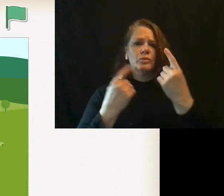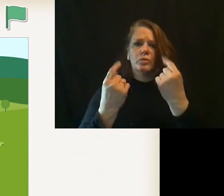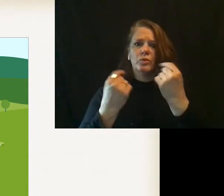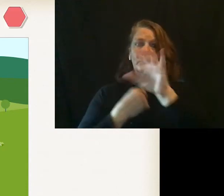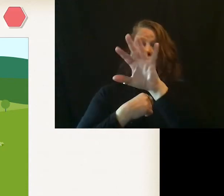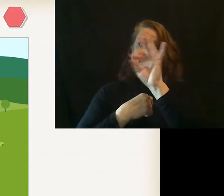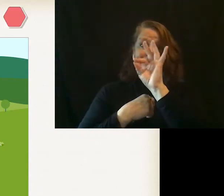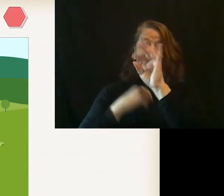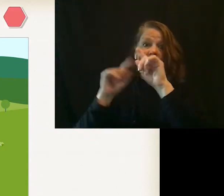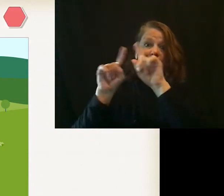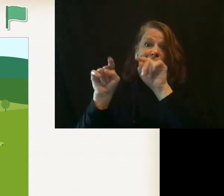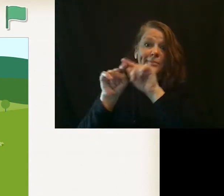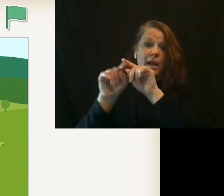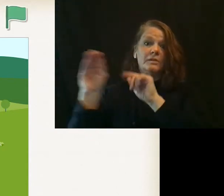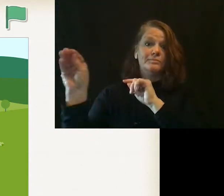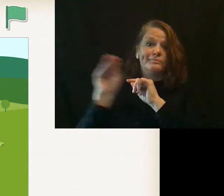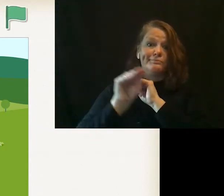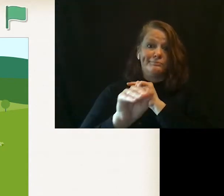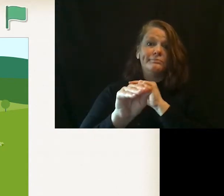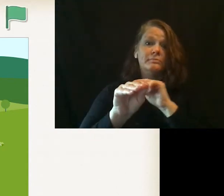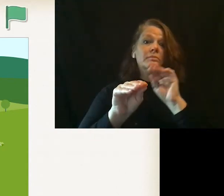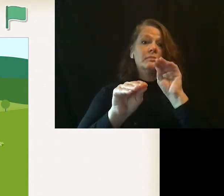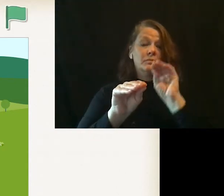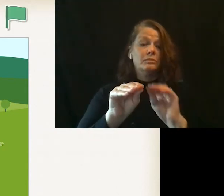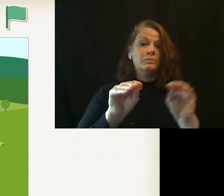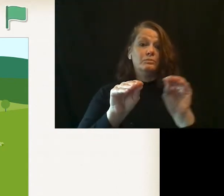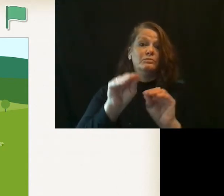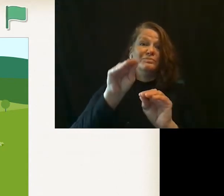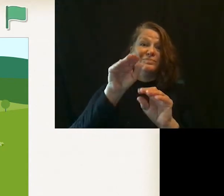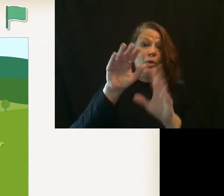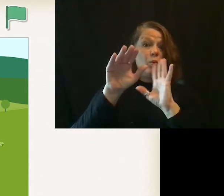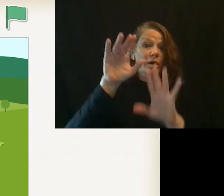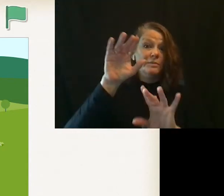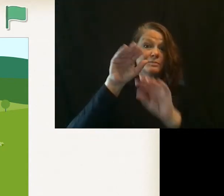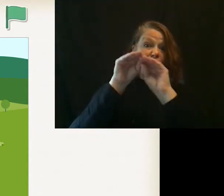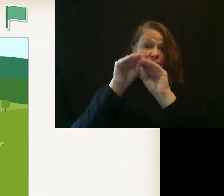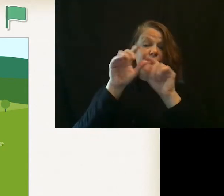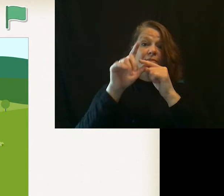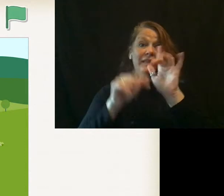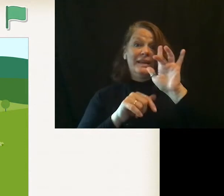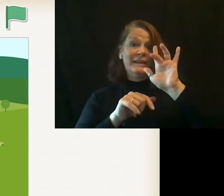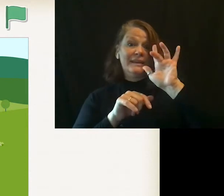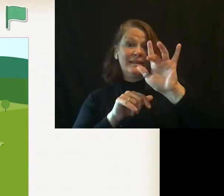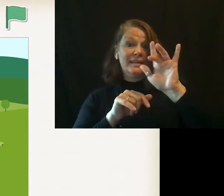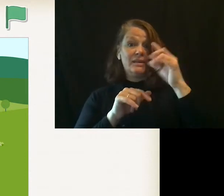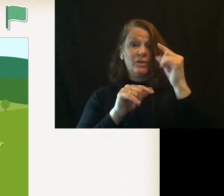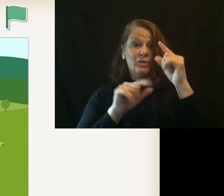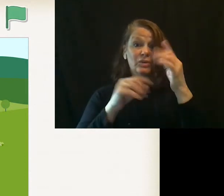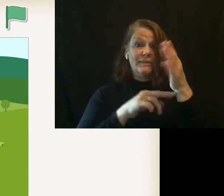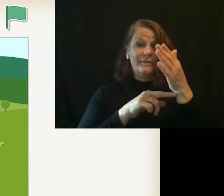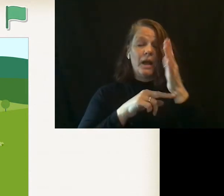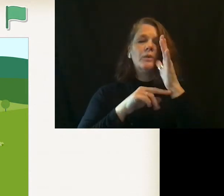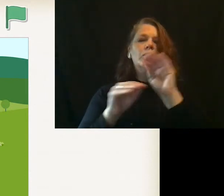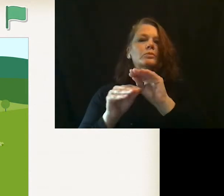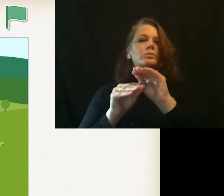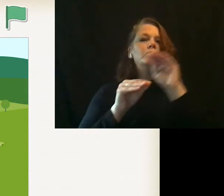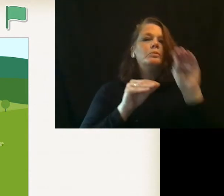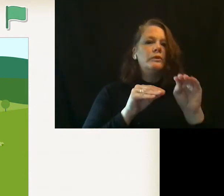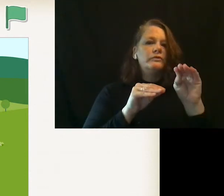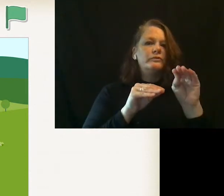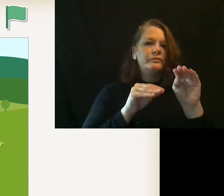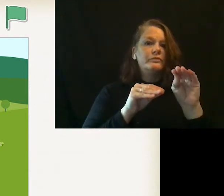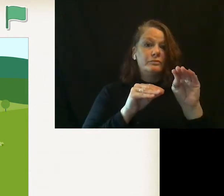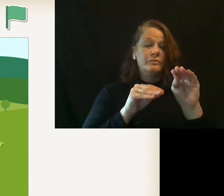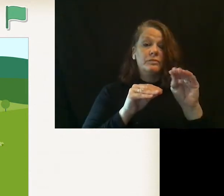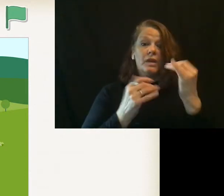dragging it onto the yellow block until it pops into place. And then we click the green flag, and he moves to the right